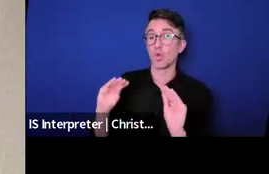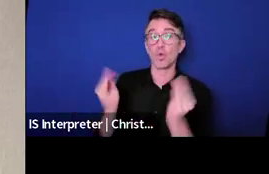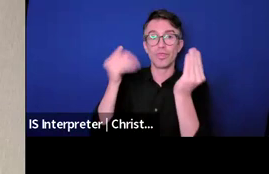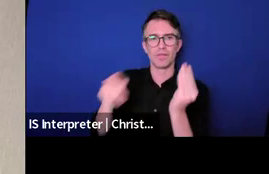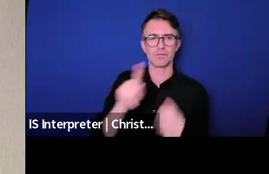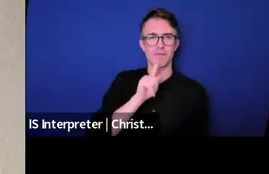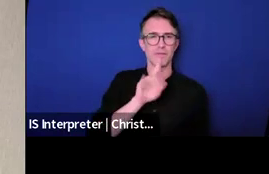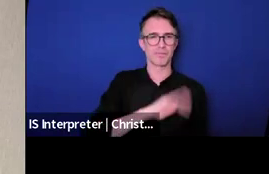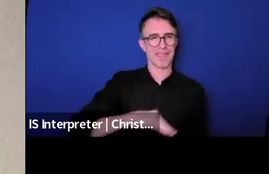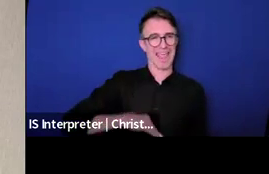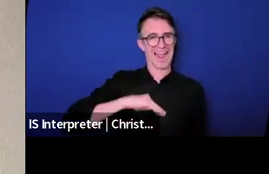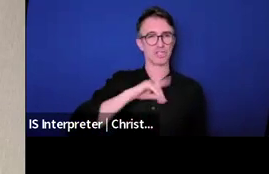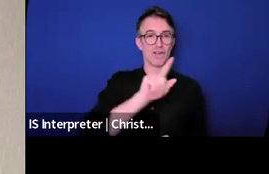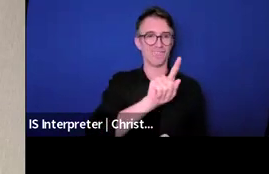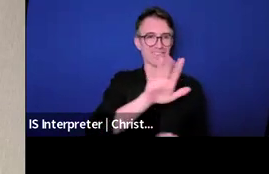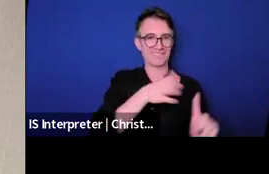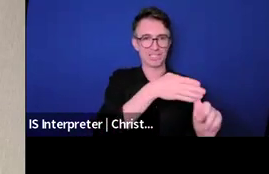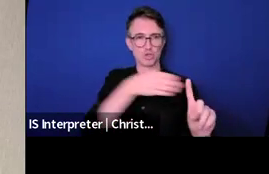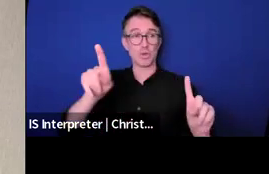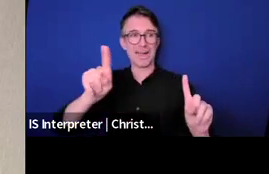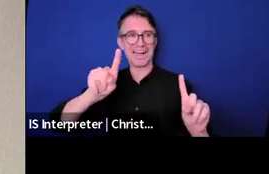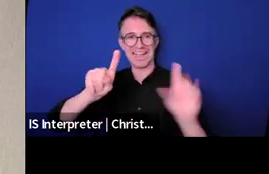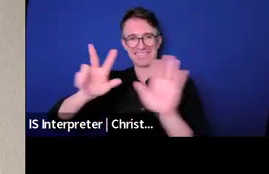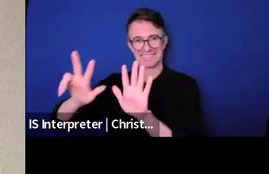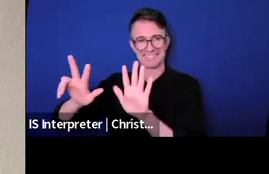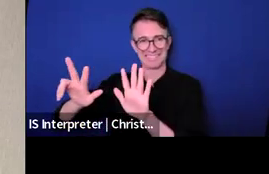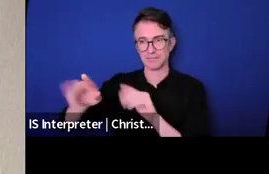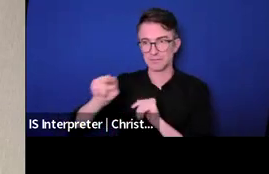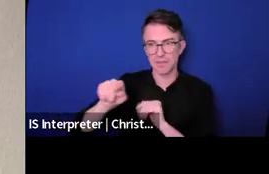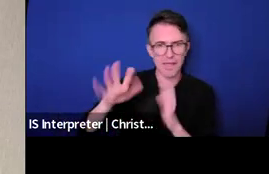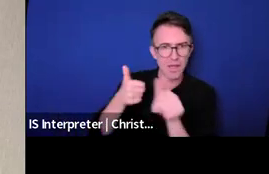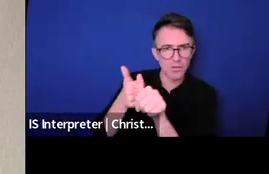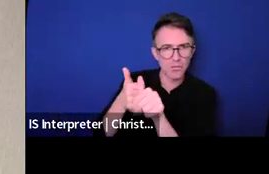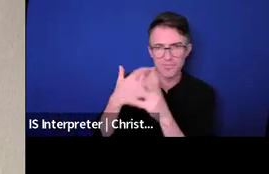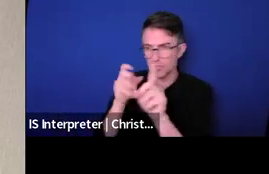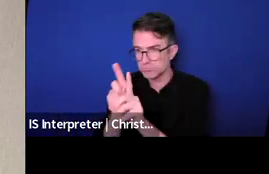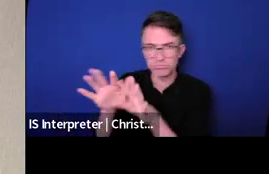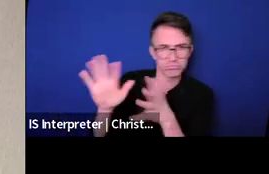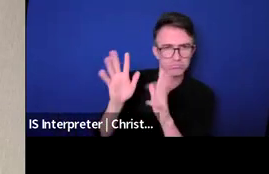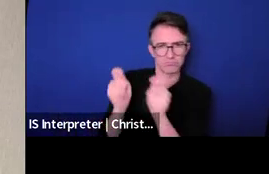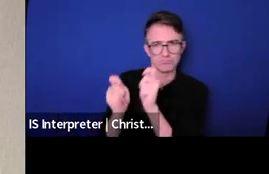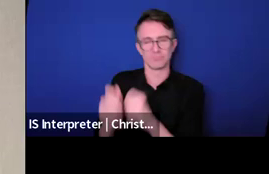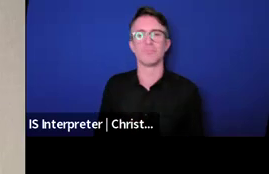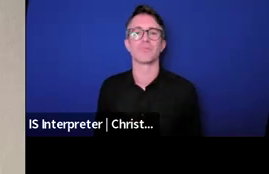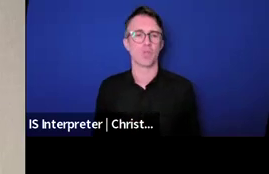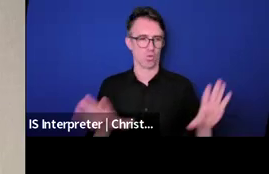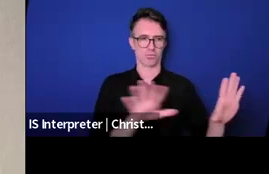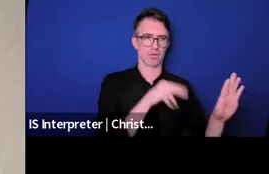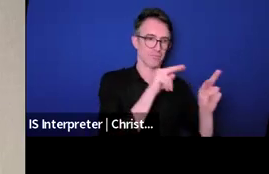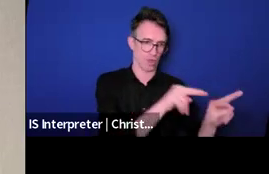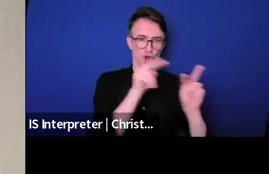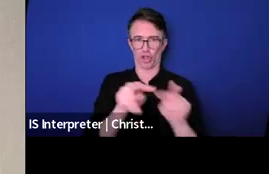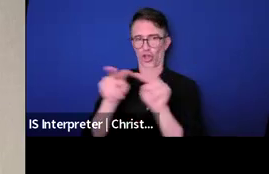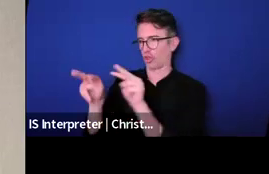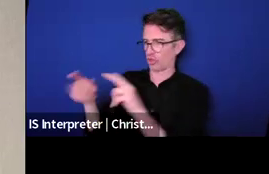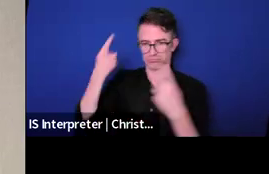personal assistance, and this program is being now further tested and expanded by the government. The government now